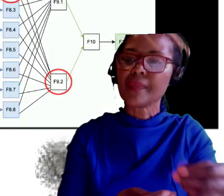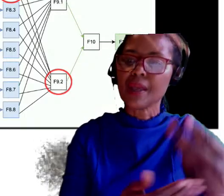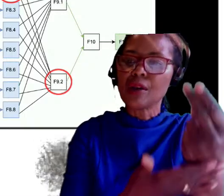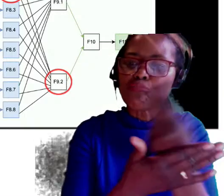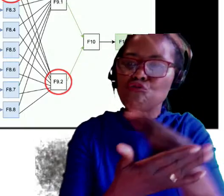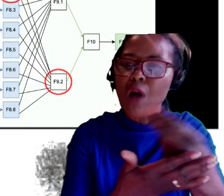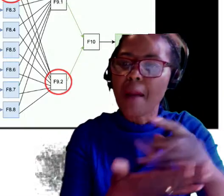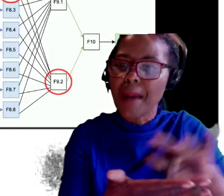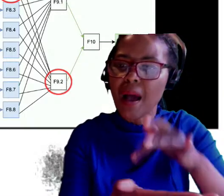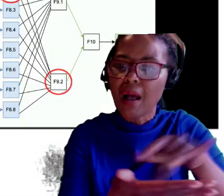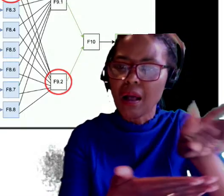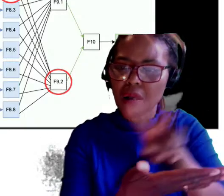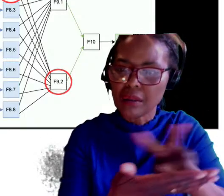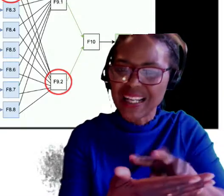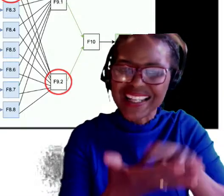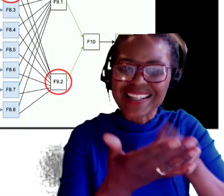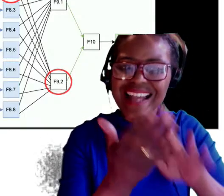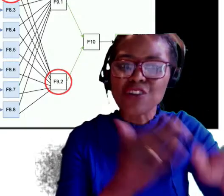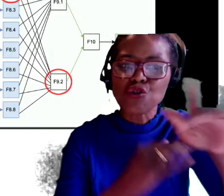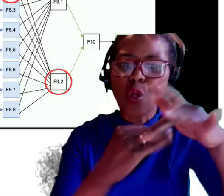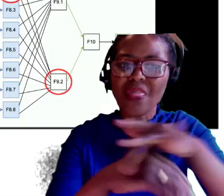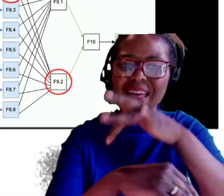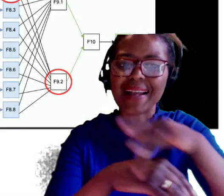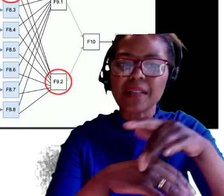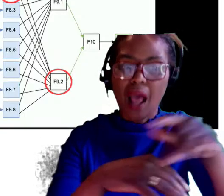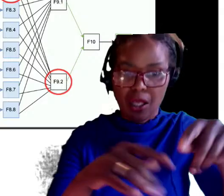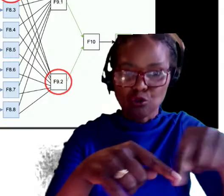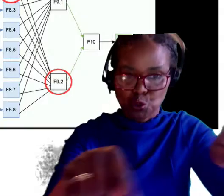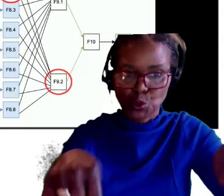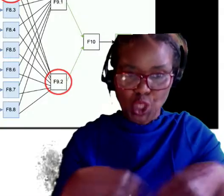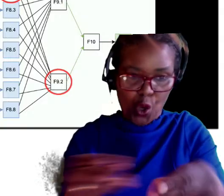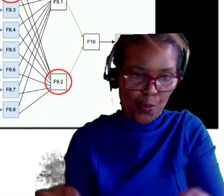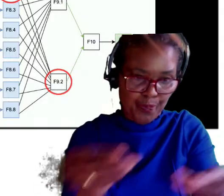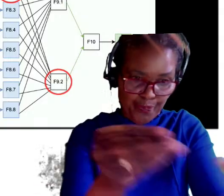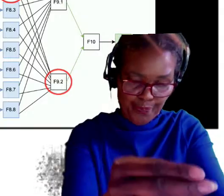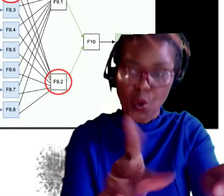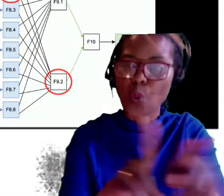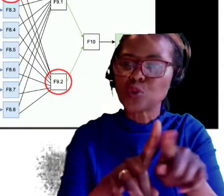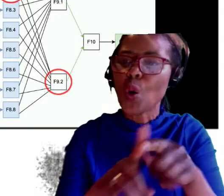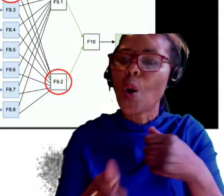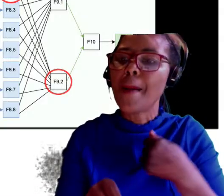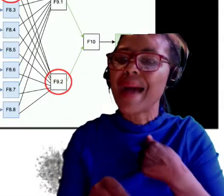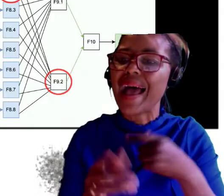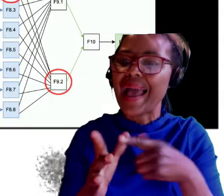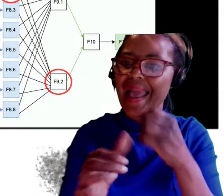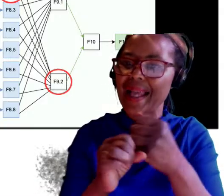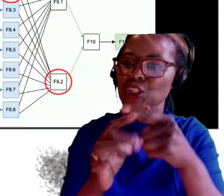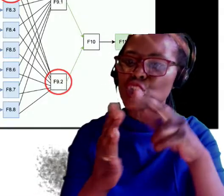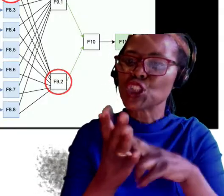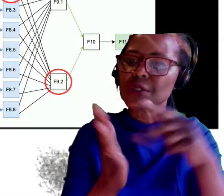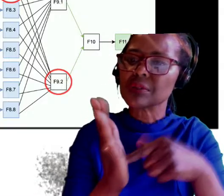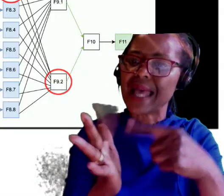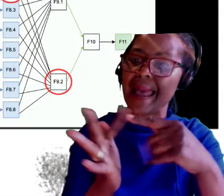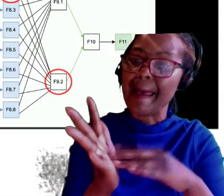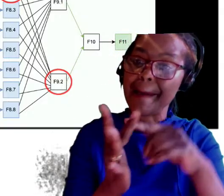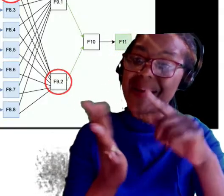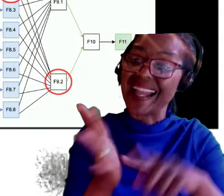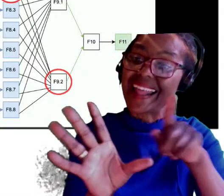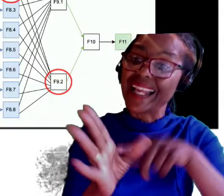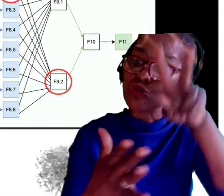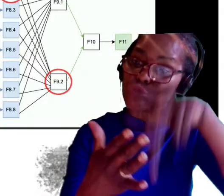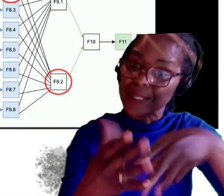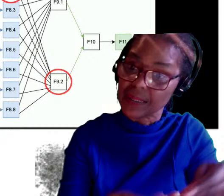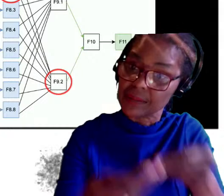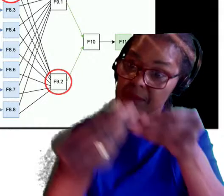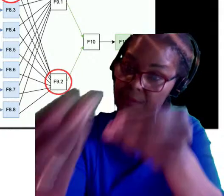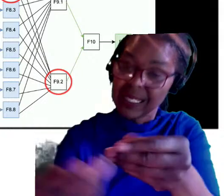Theatre Studio at the time, Stuart Pringle, and by my agent Emily, and by Tanuja, and all of them said exactly the same thing.